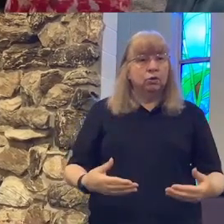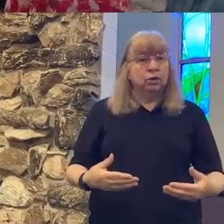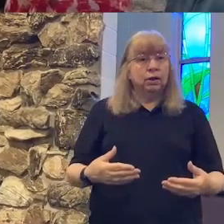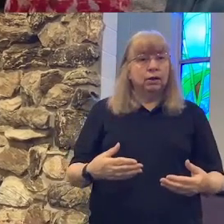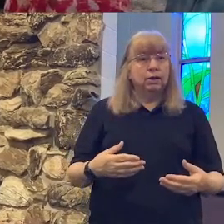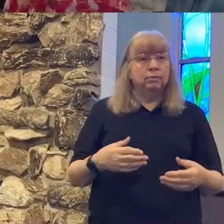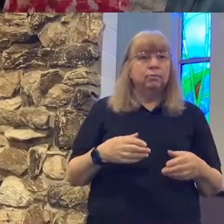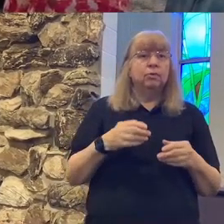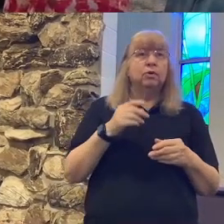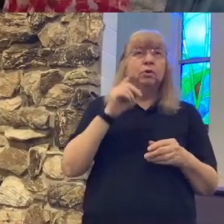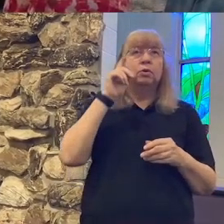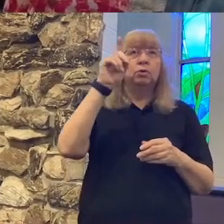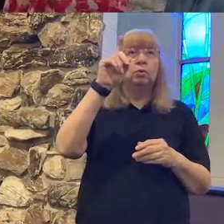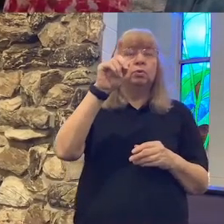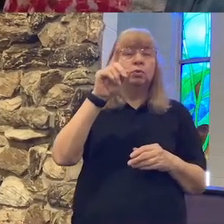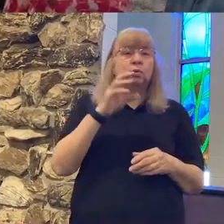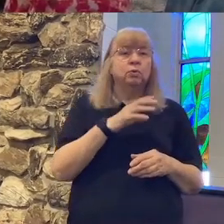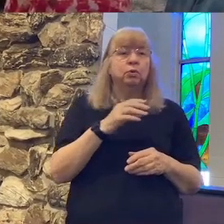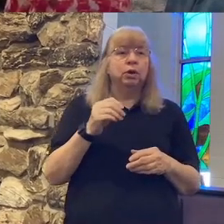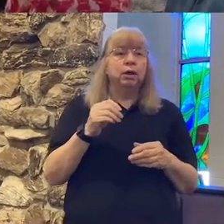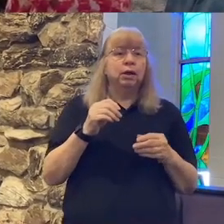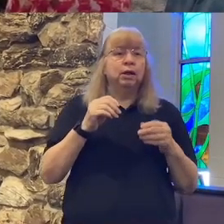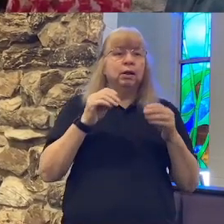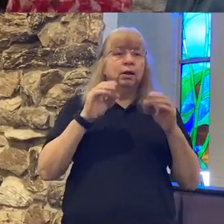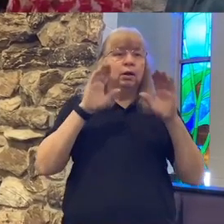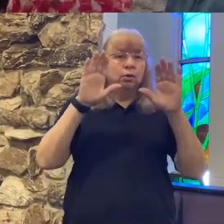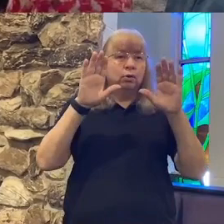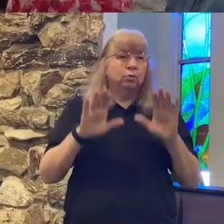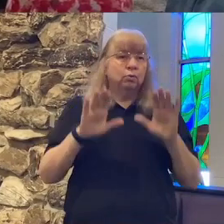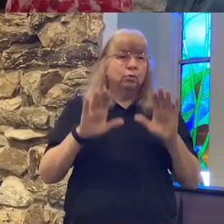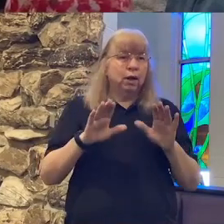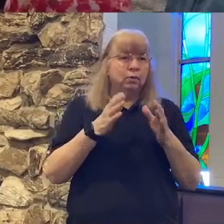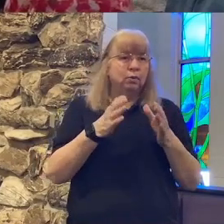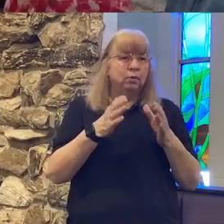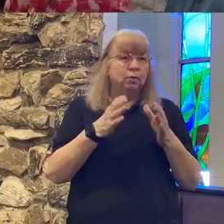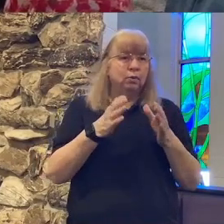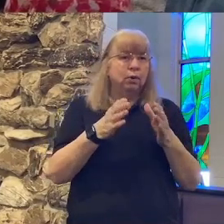you, grand ways and in subtle ways.